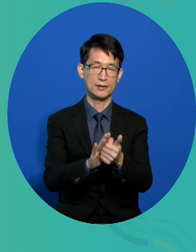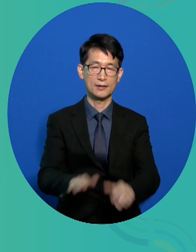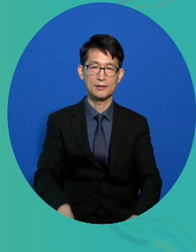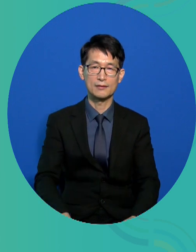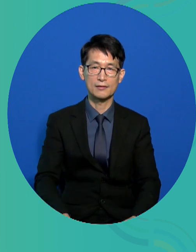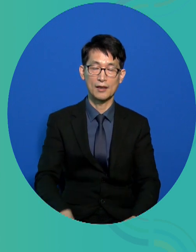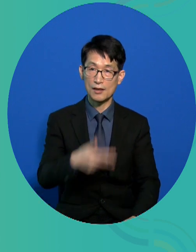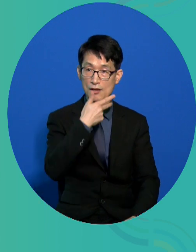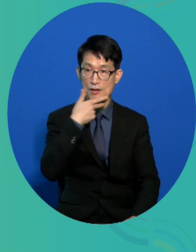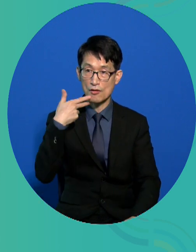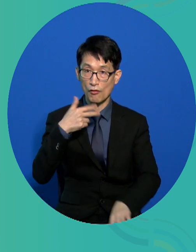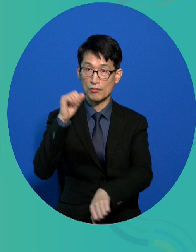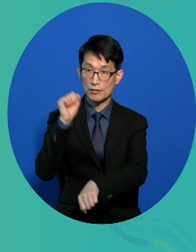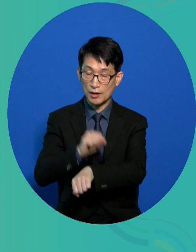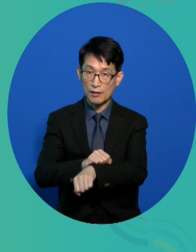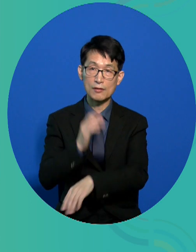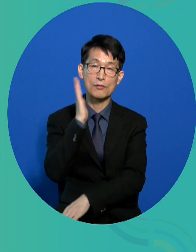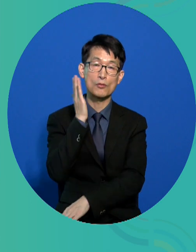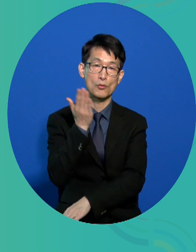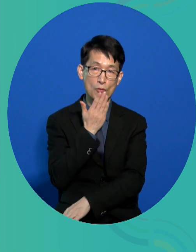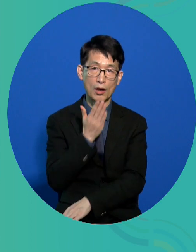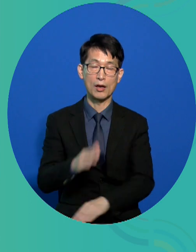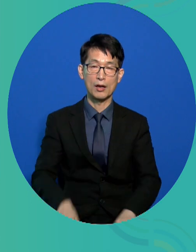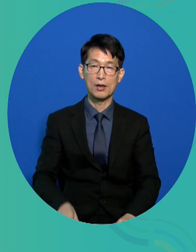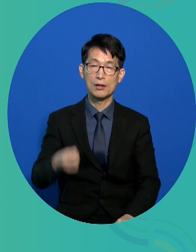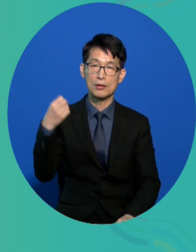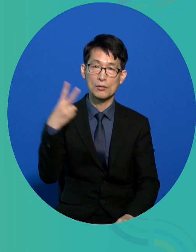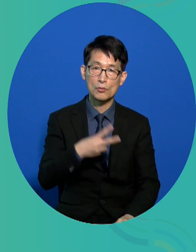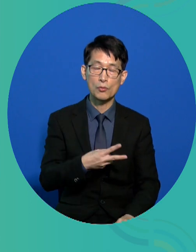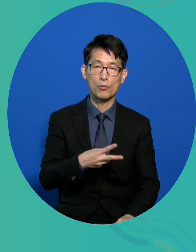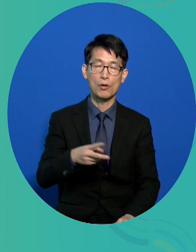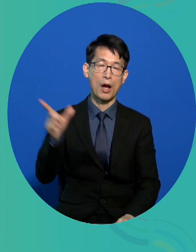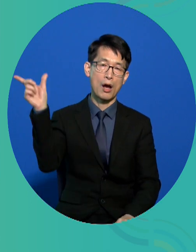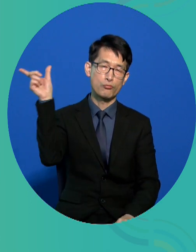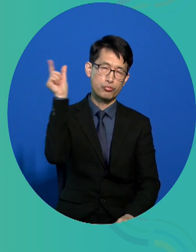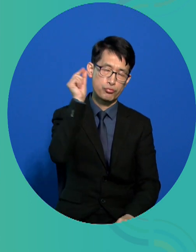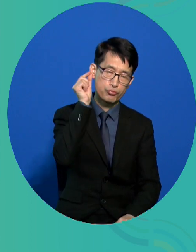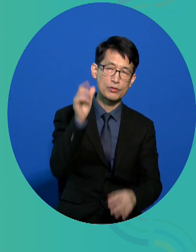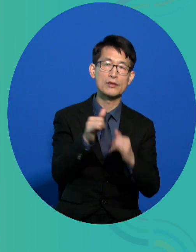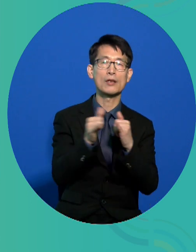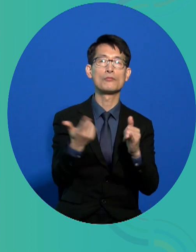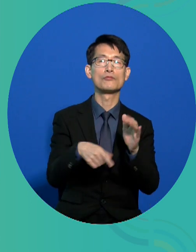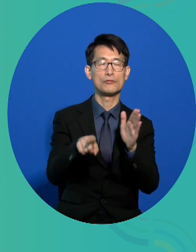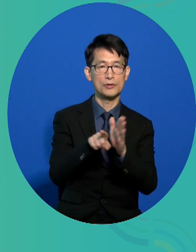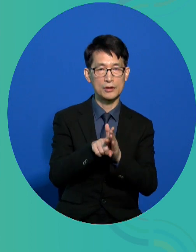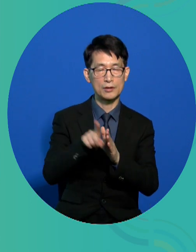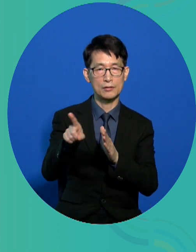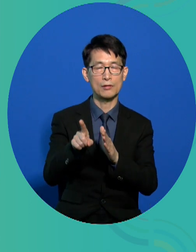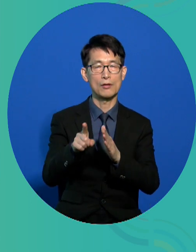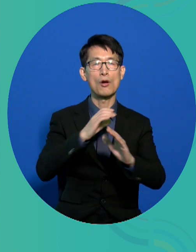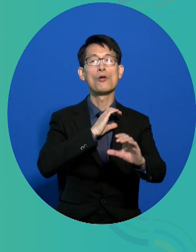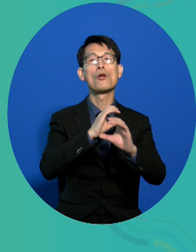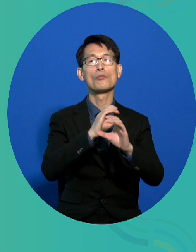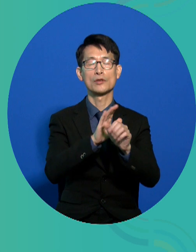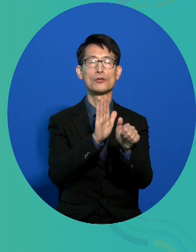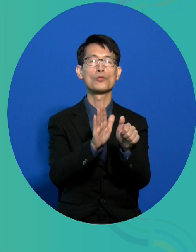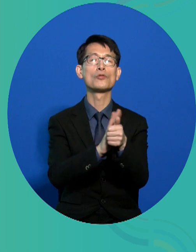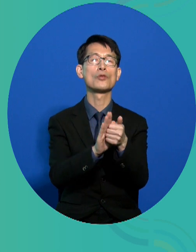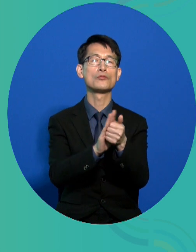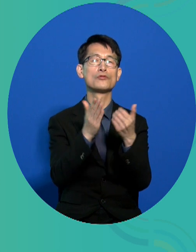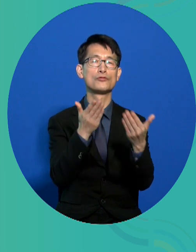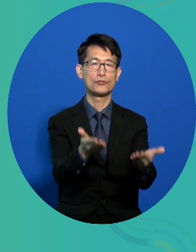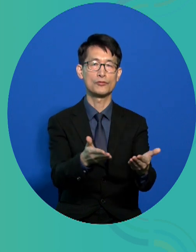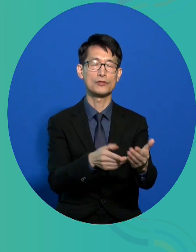language. So the CART service is one of the communication access tools for the deaf or those with